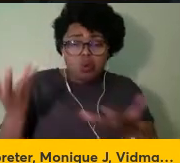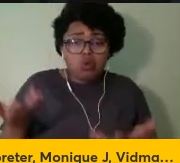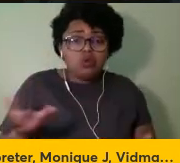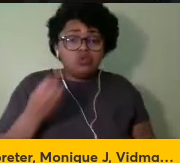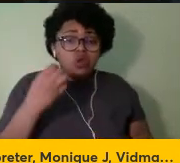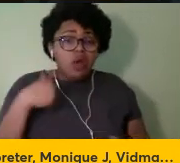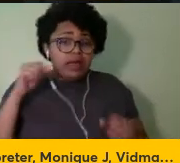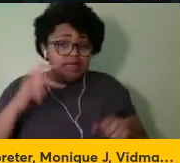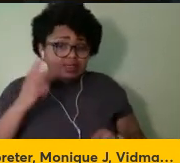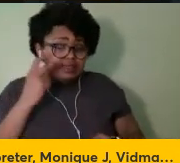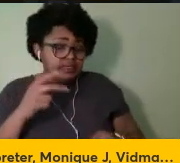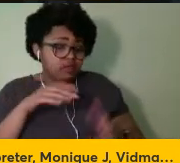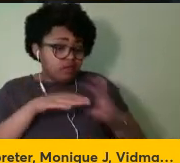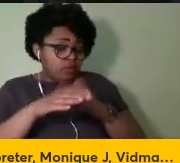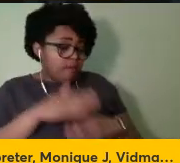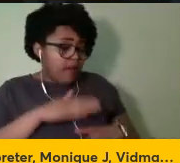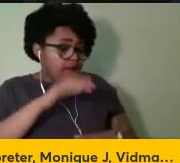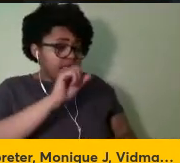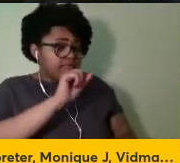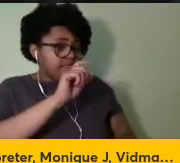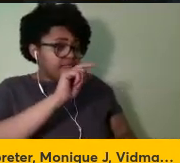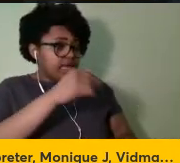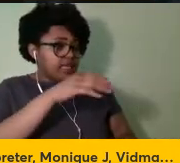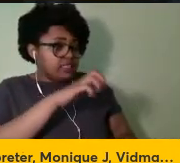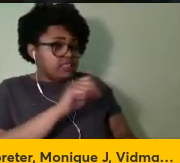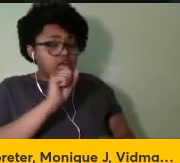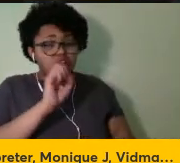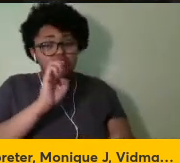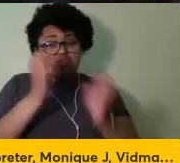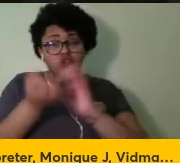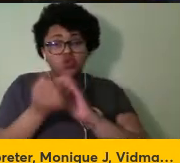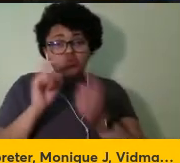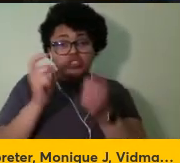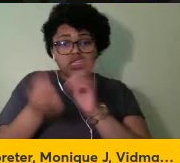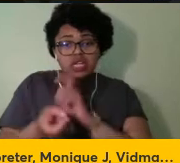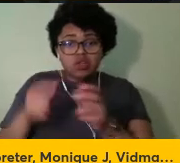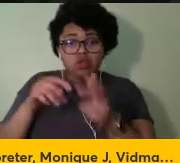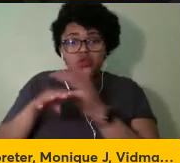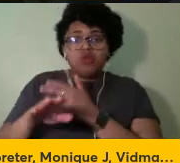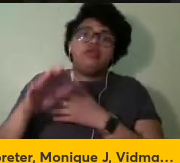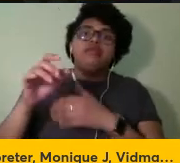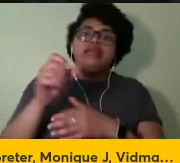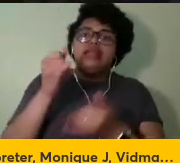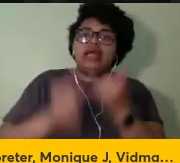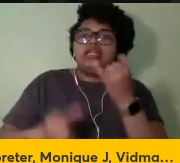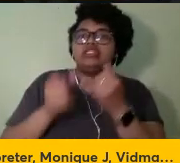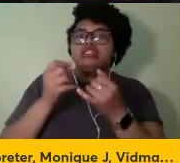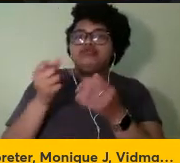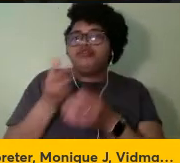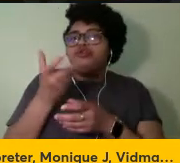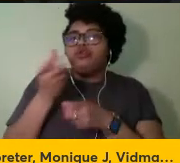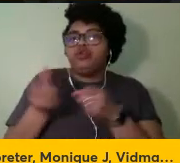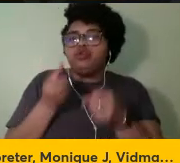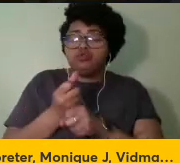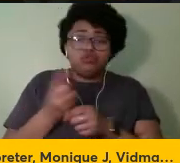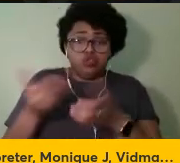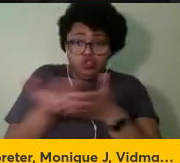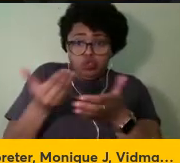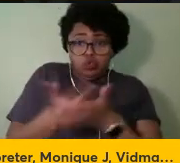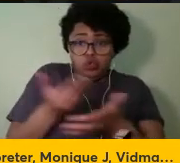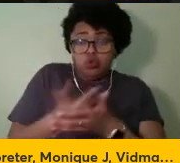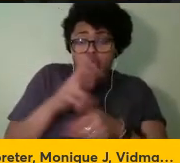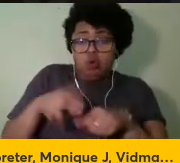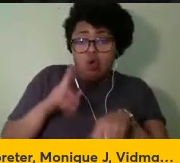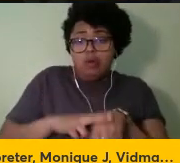stages of evolution through these past couple years. The new normal of becoming a PhD, my sort